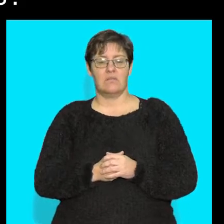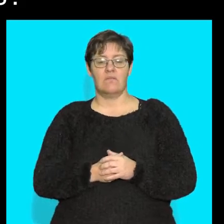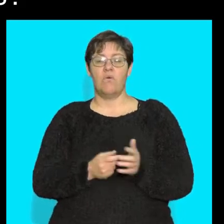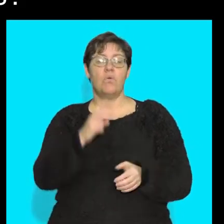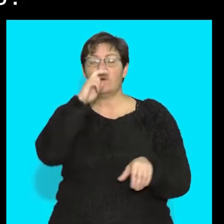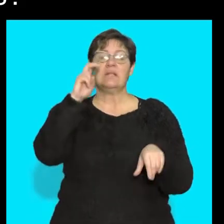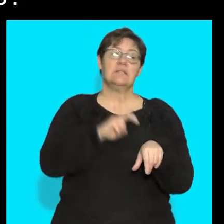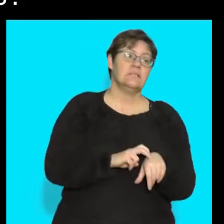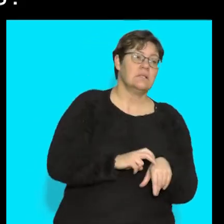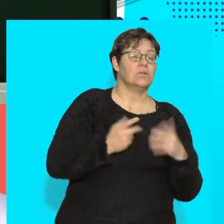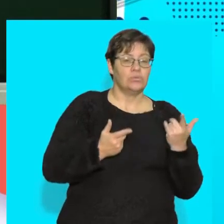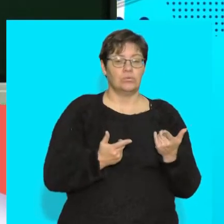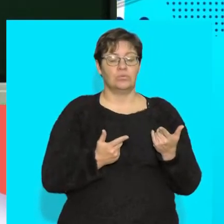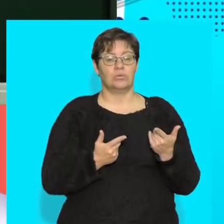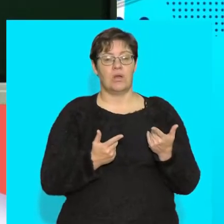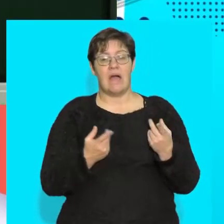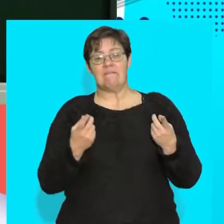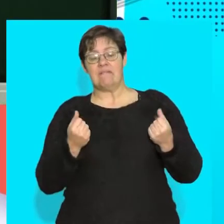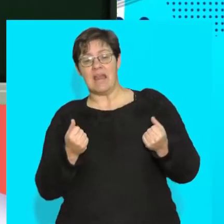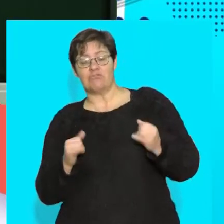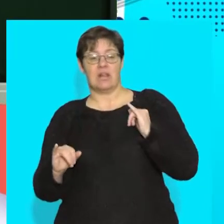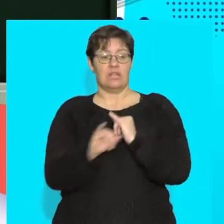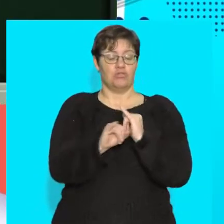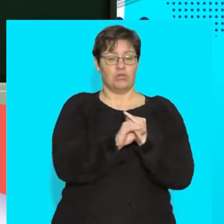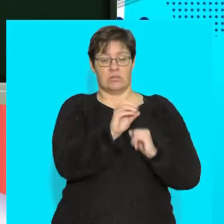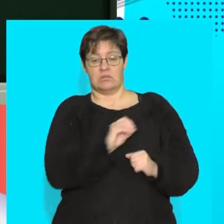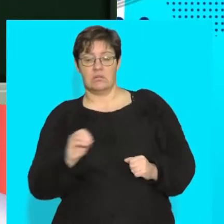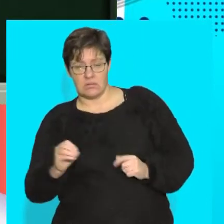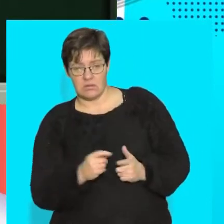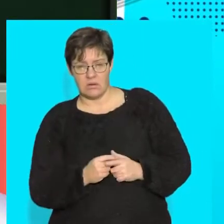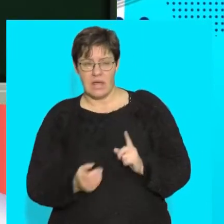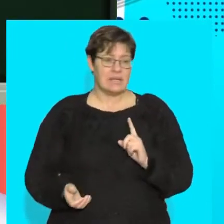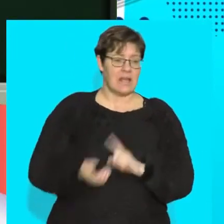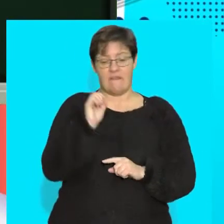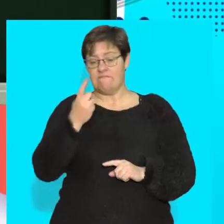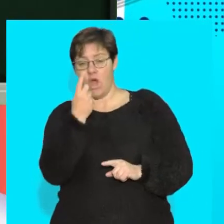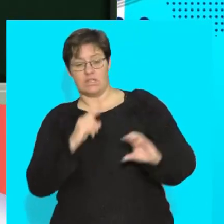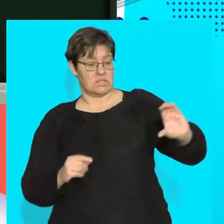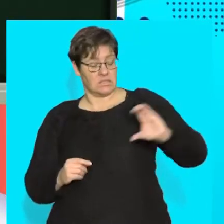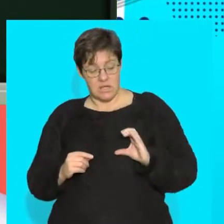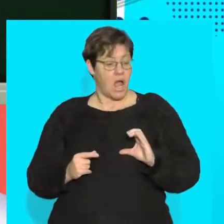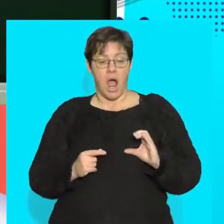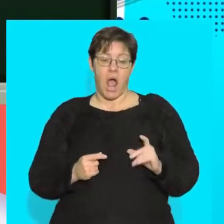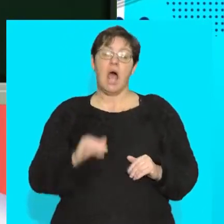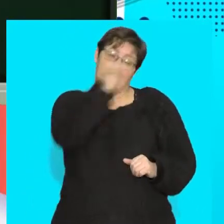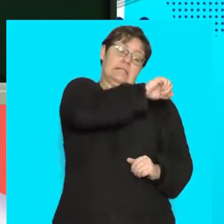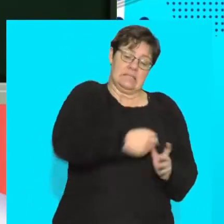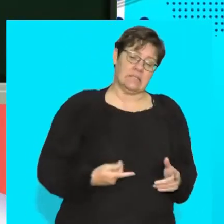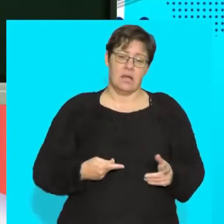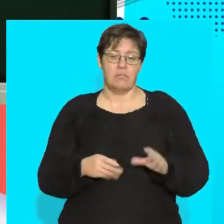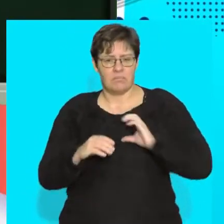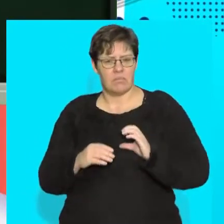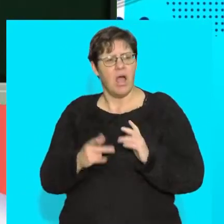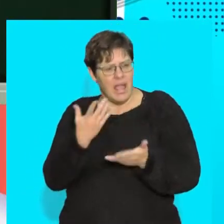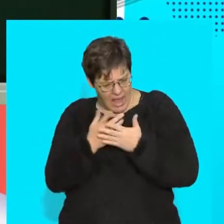no need for you to just get into a financial institution and take the very first interest rate that they give to you. No,